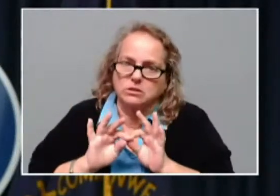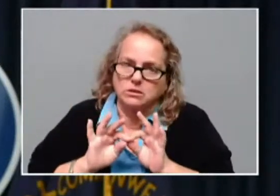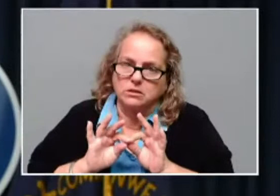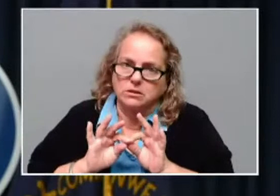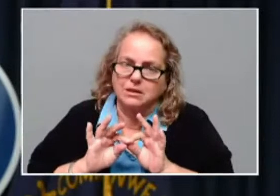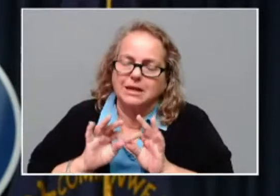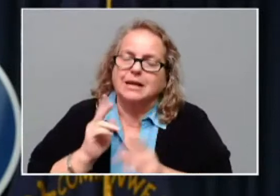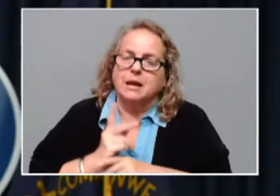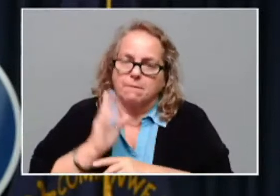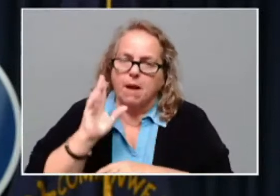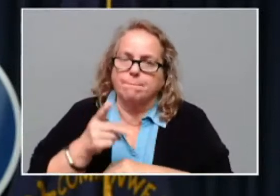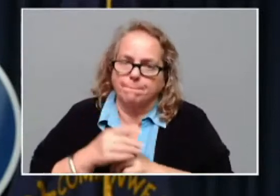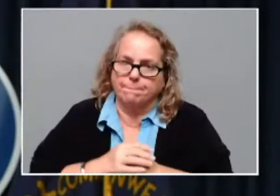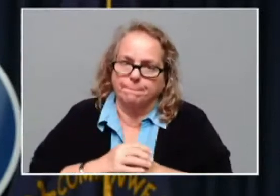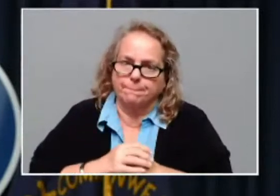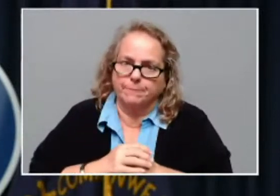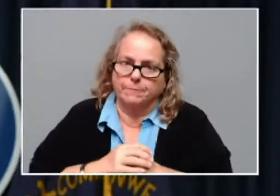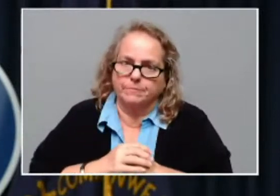good note,